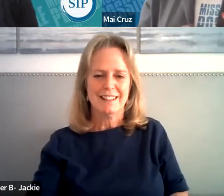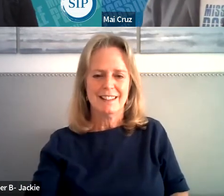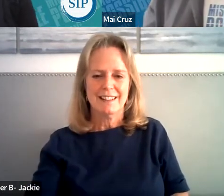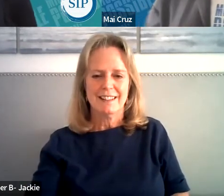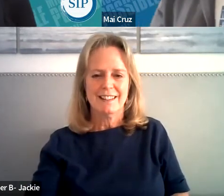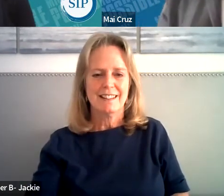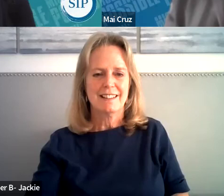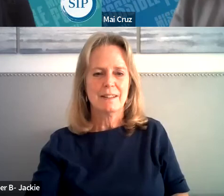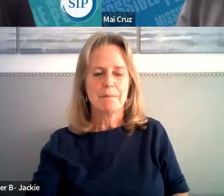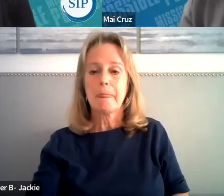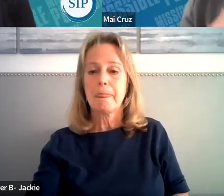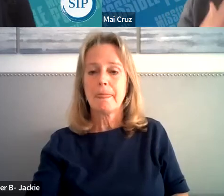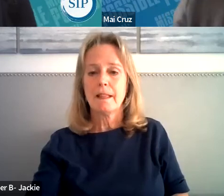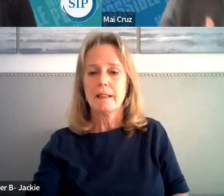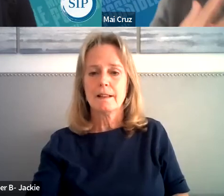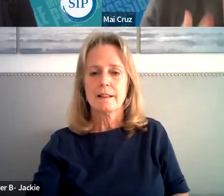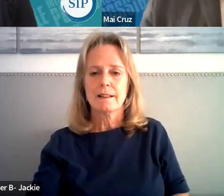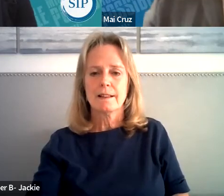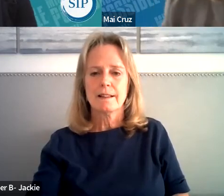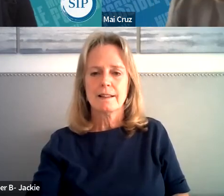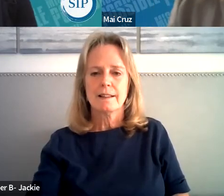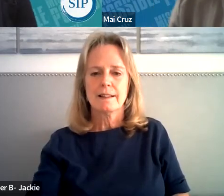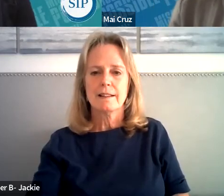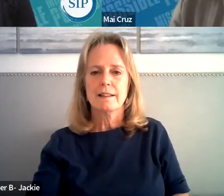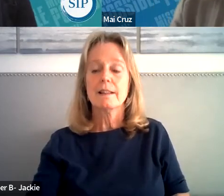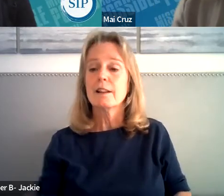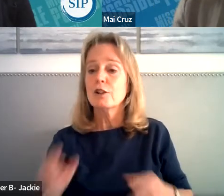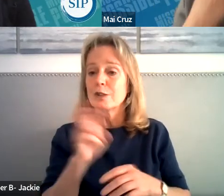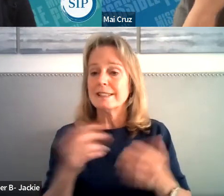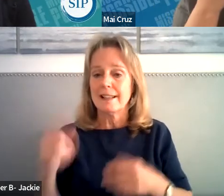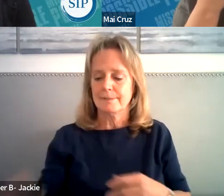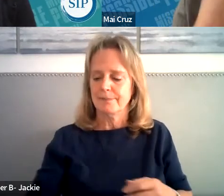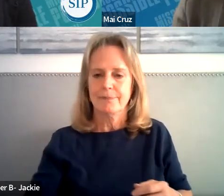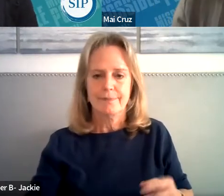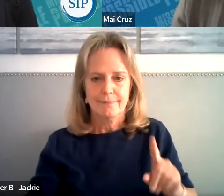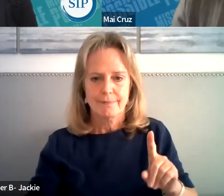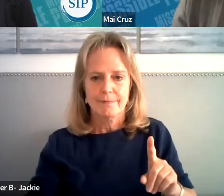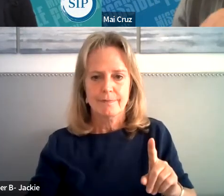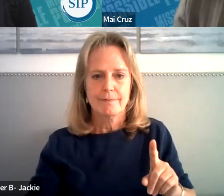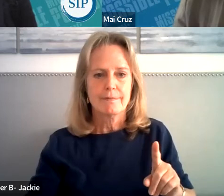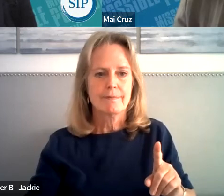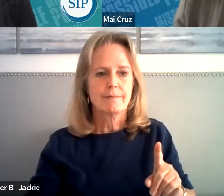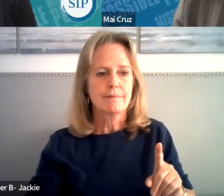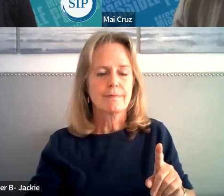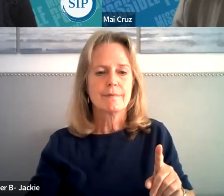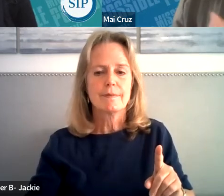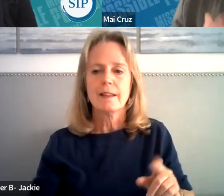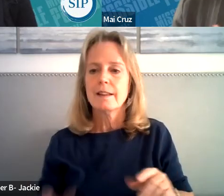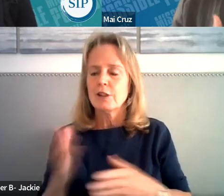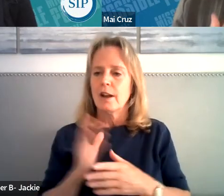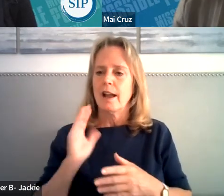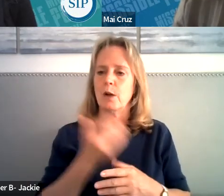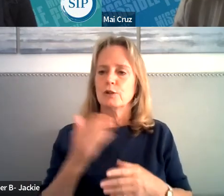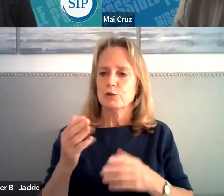Our goal for today is to share our journey with all of you. And by the end of this presentation, we hope that you will have a